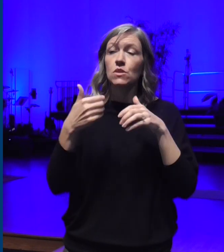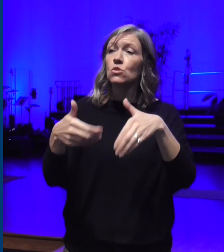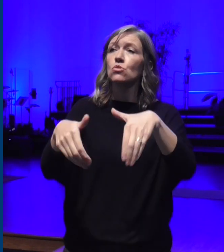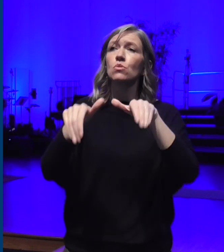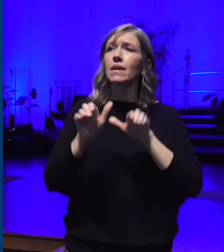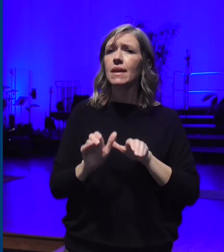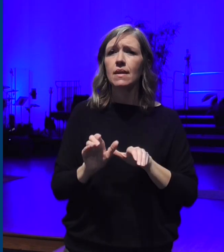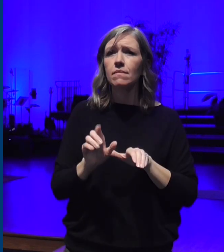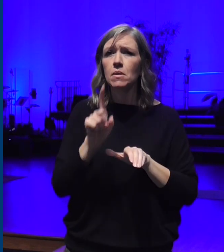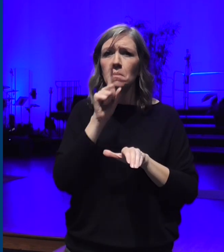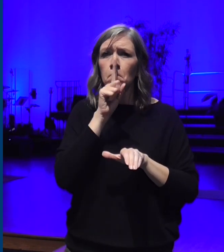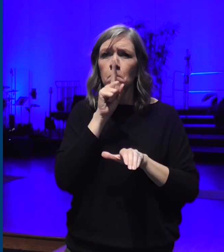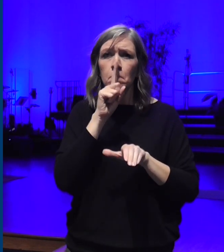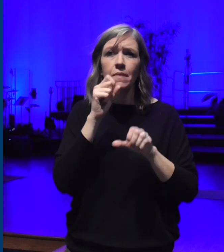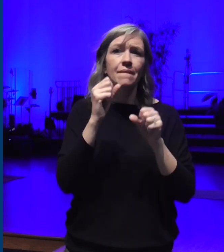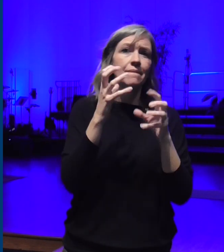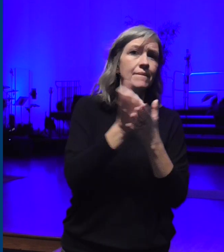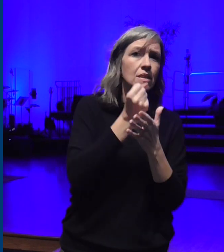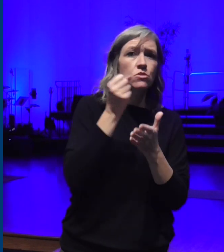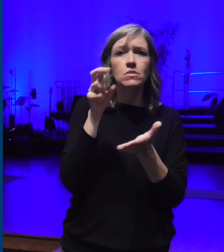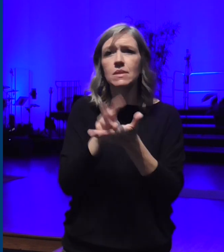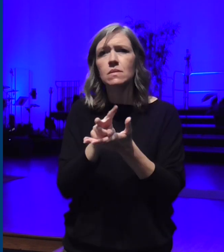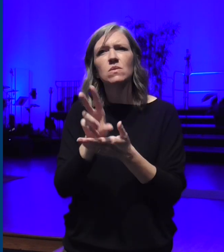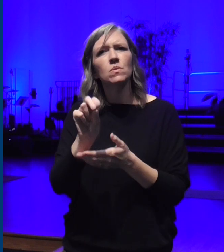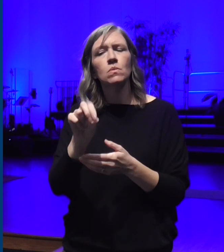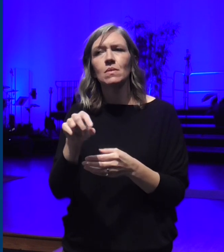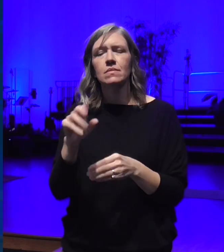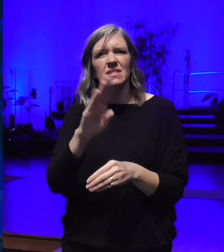victory, for it never fights."